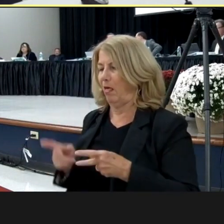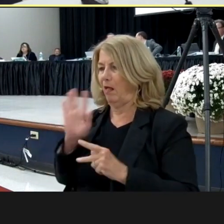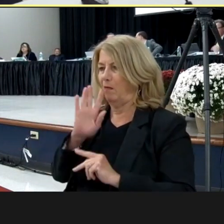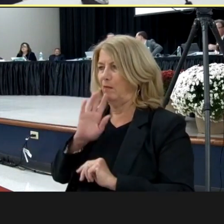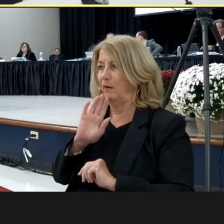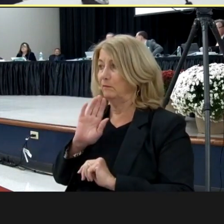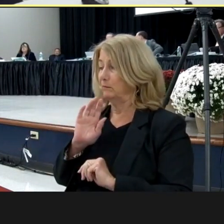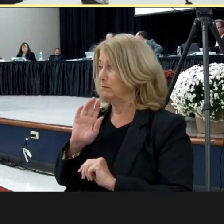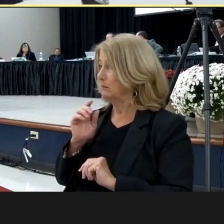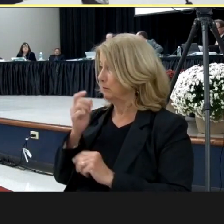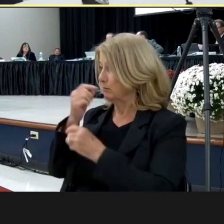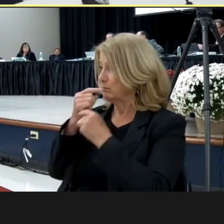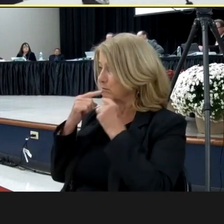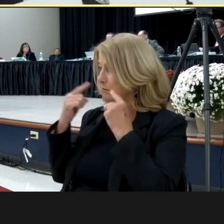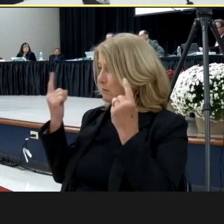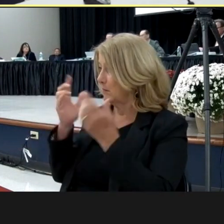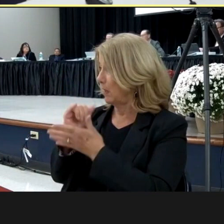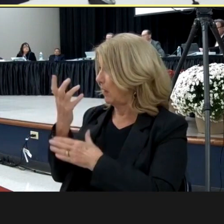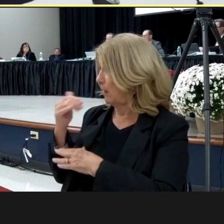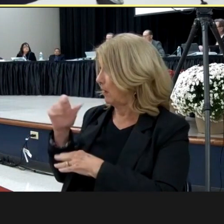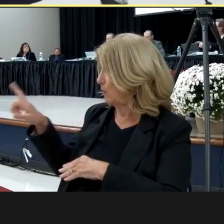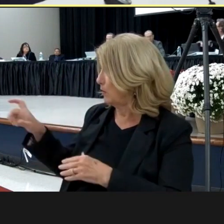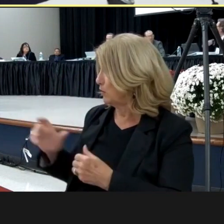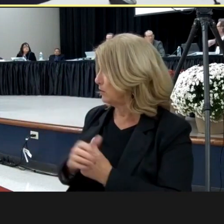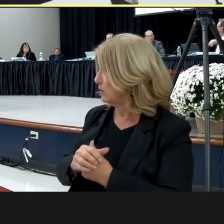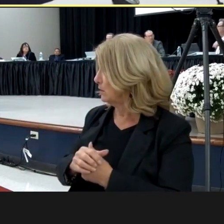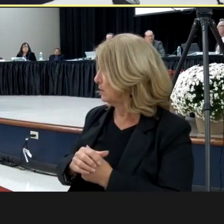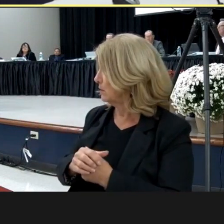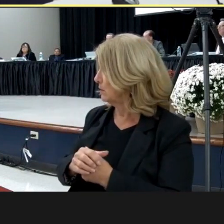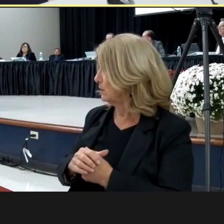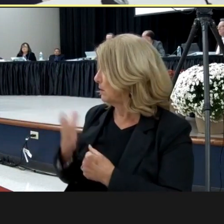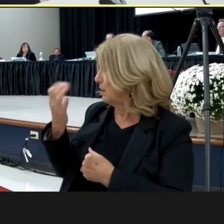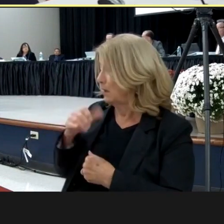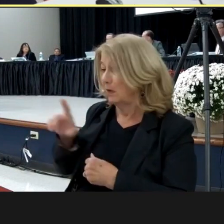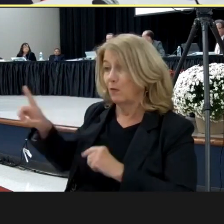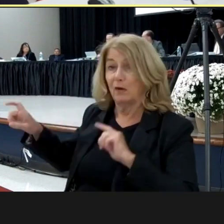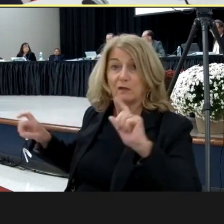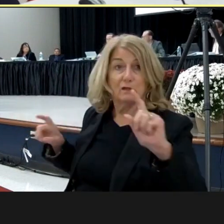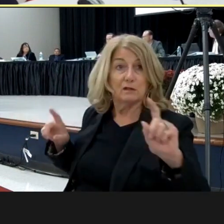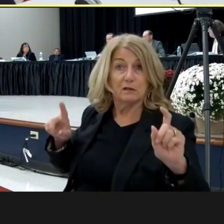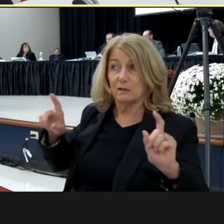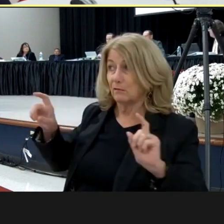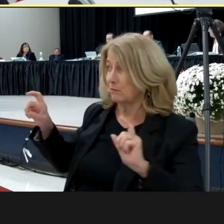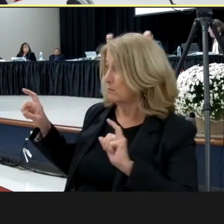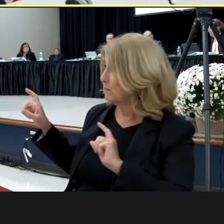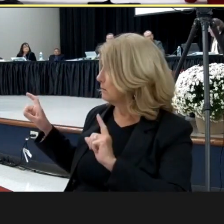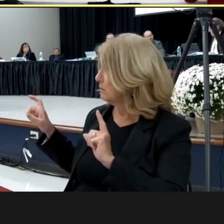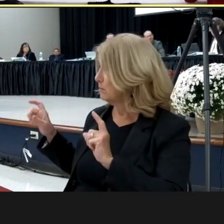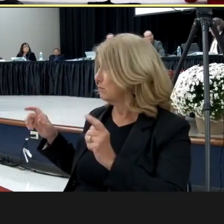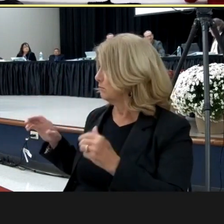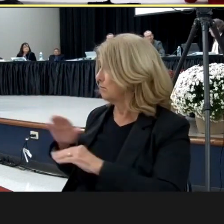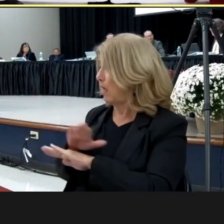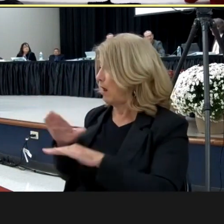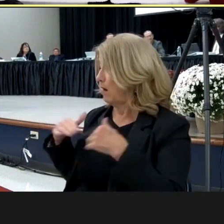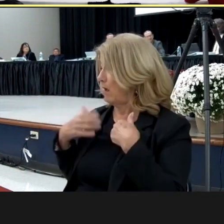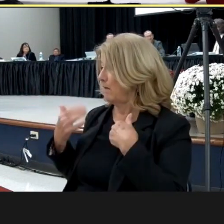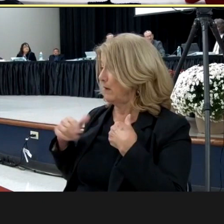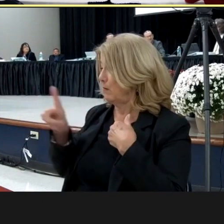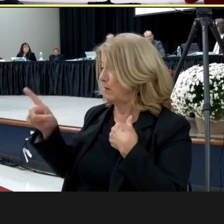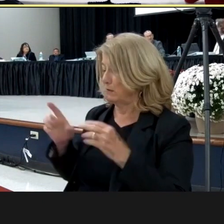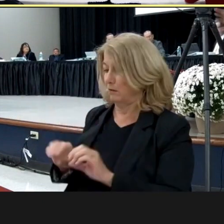Any questions? Any questions? I don't have any questions, but it seemed pretty